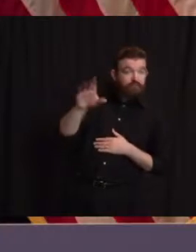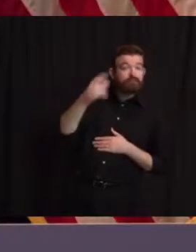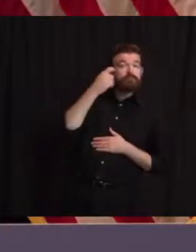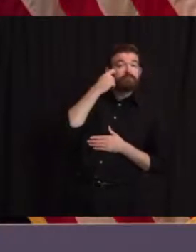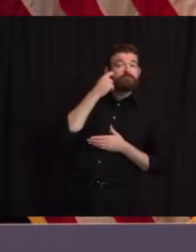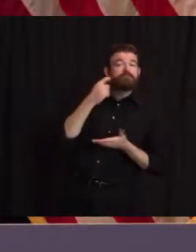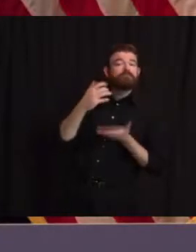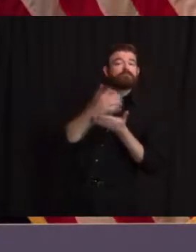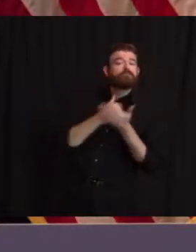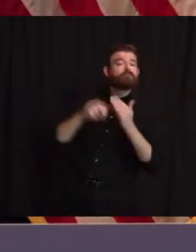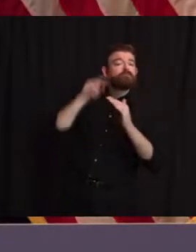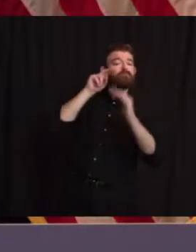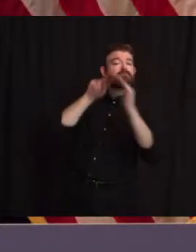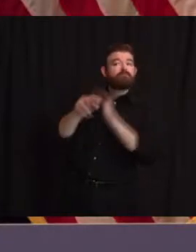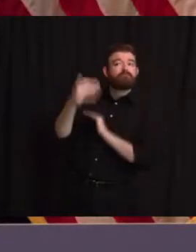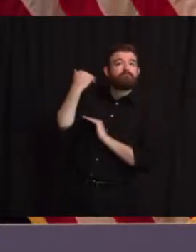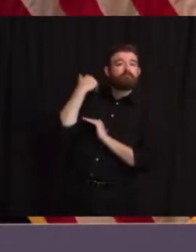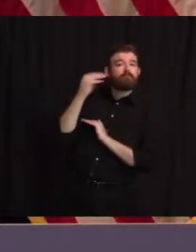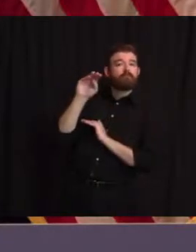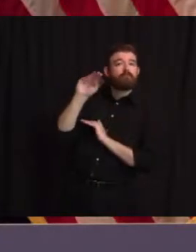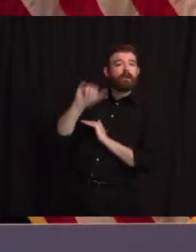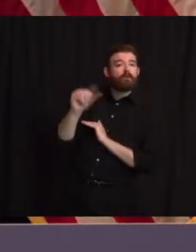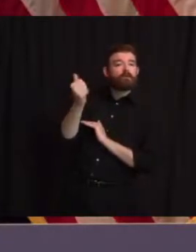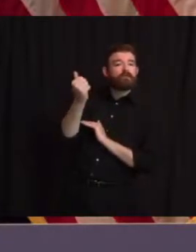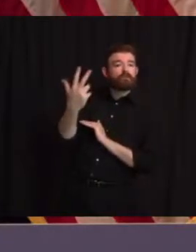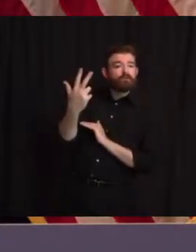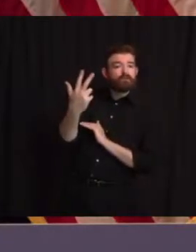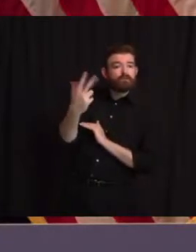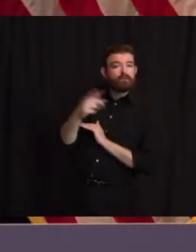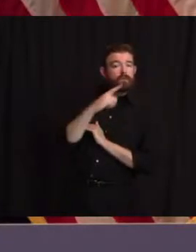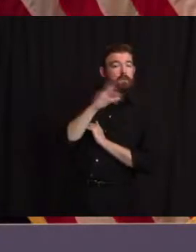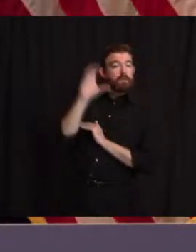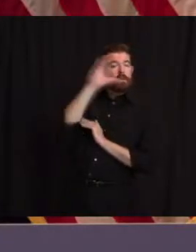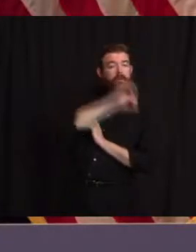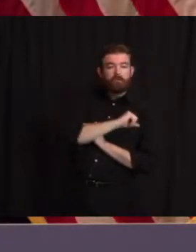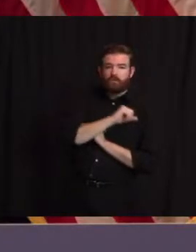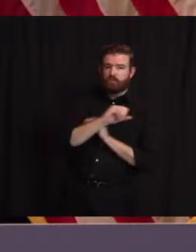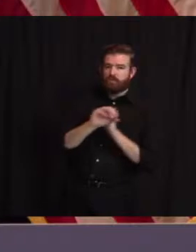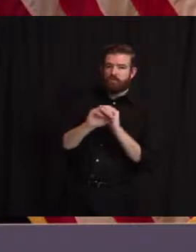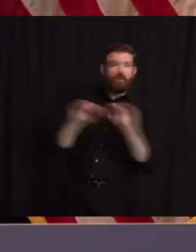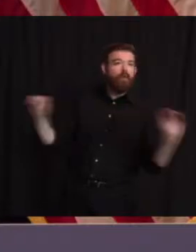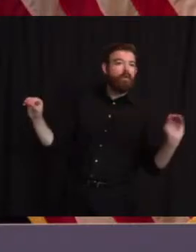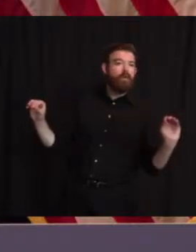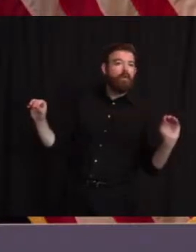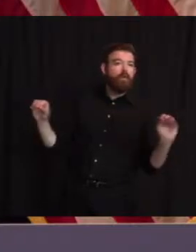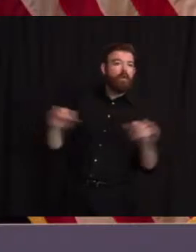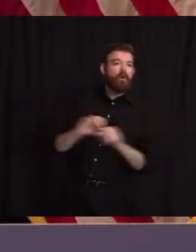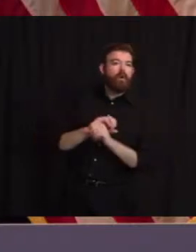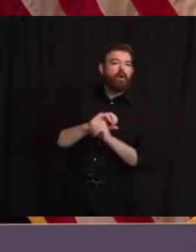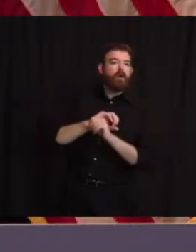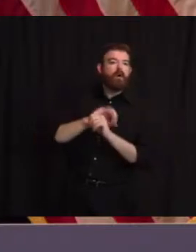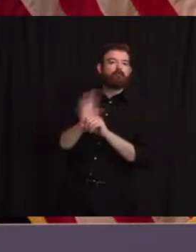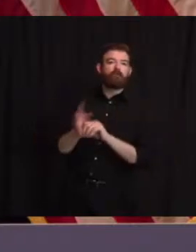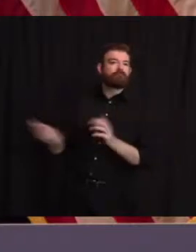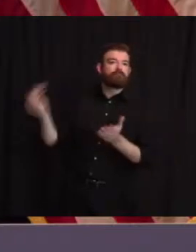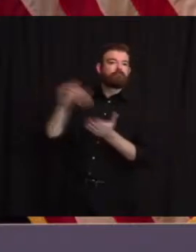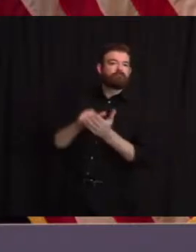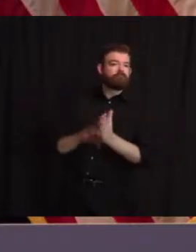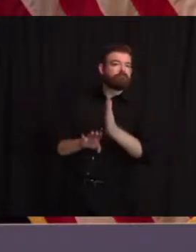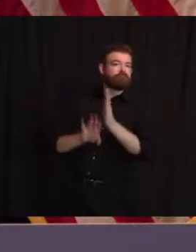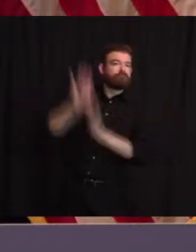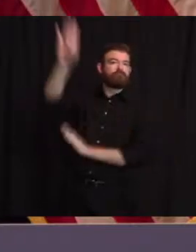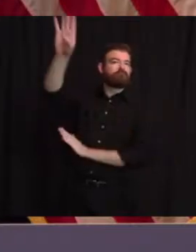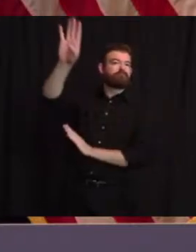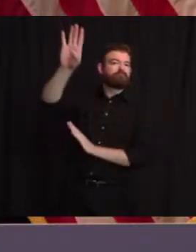were, quote, based on the assumption that there will not be a resurgence of COVID-19 cases later.